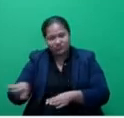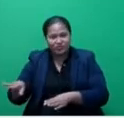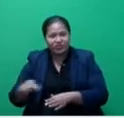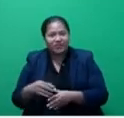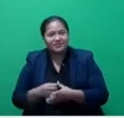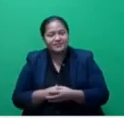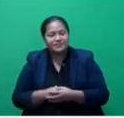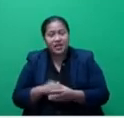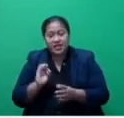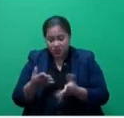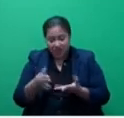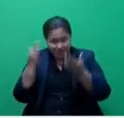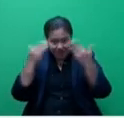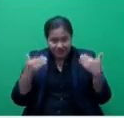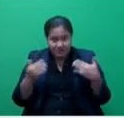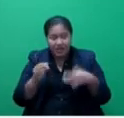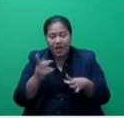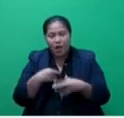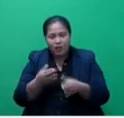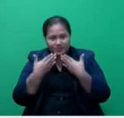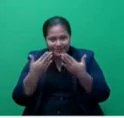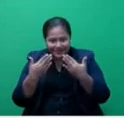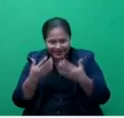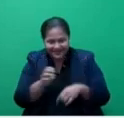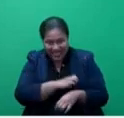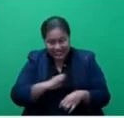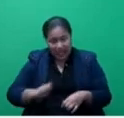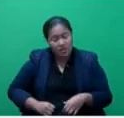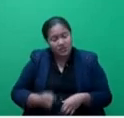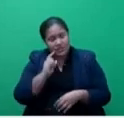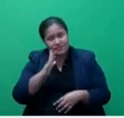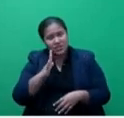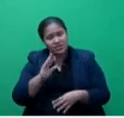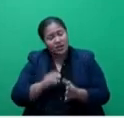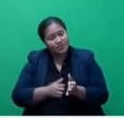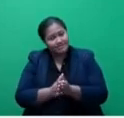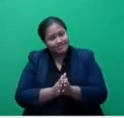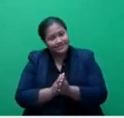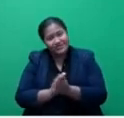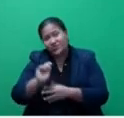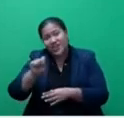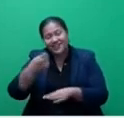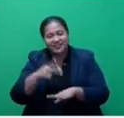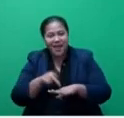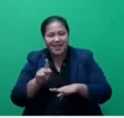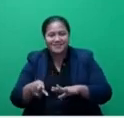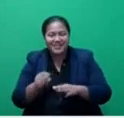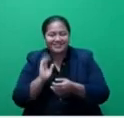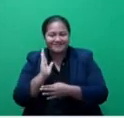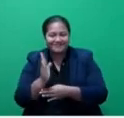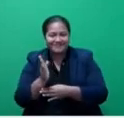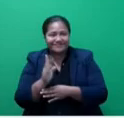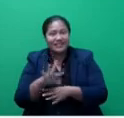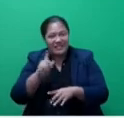Speaker, sir, I respectfully commend His Excellency's address and look forward to another parliamentary session that may yield more relief